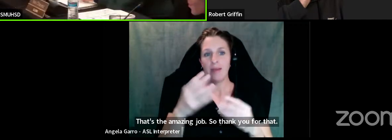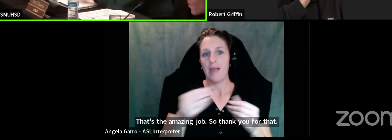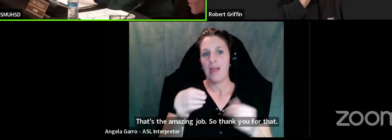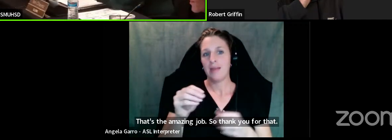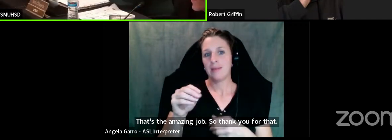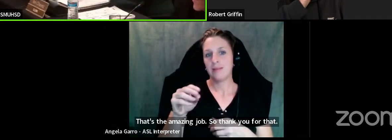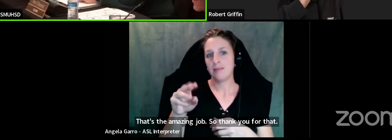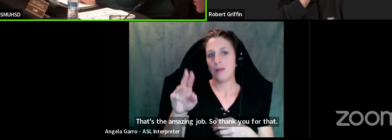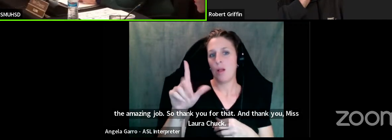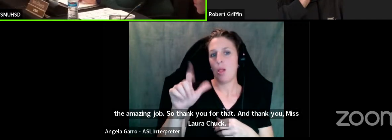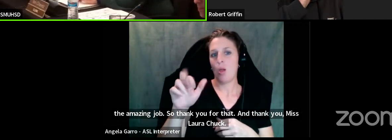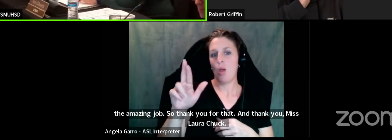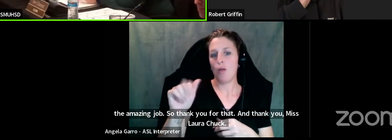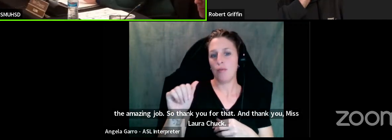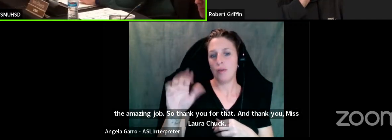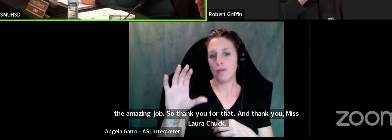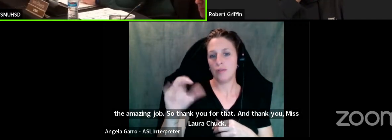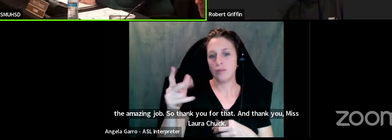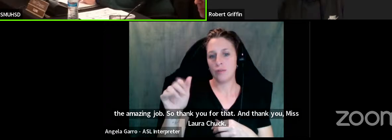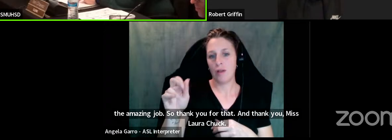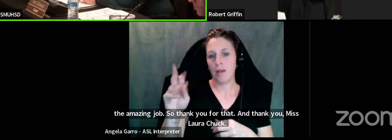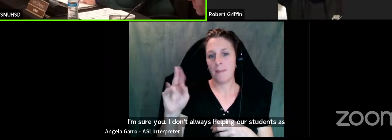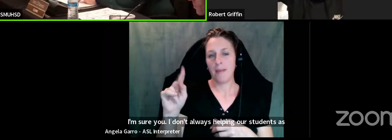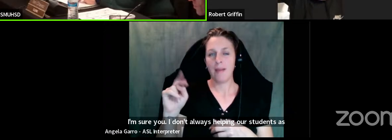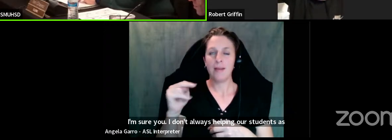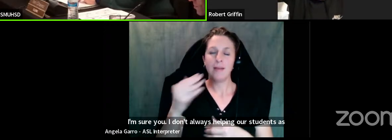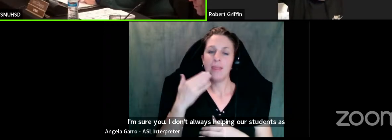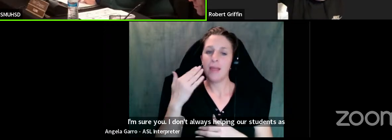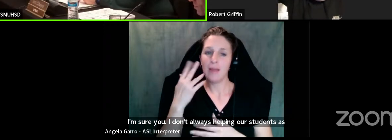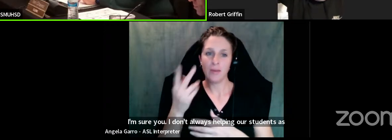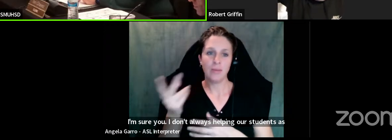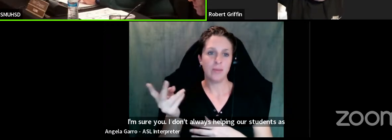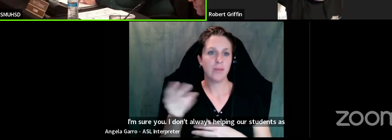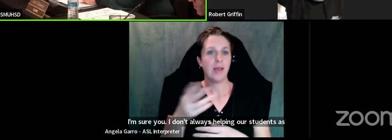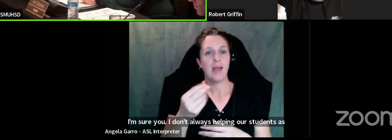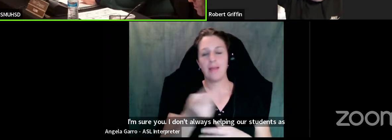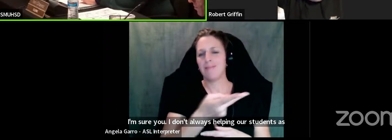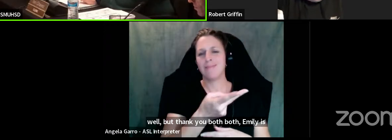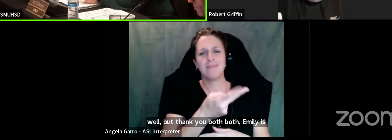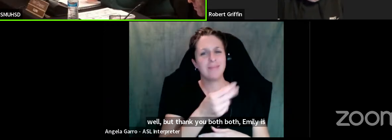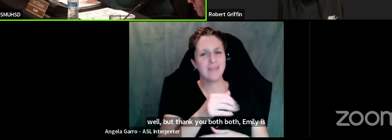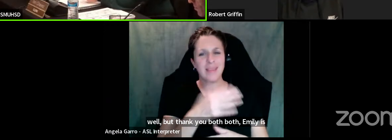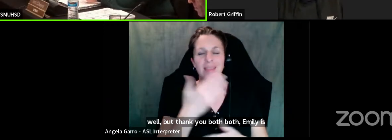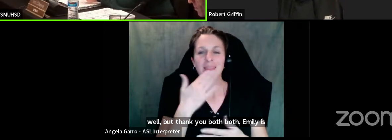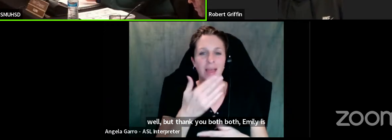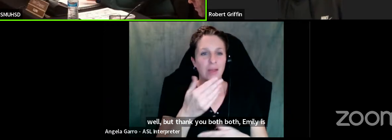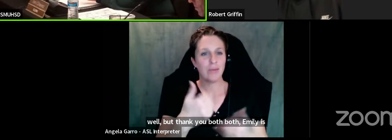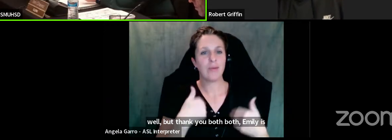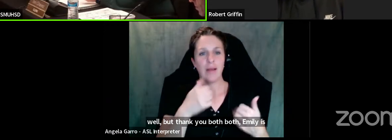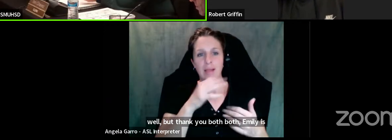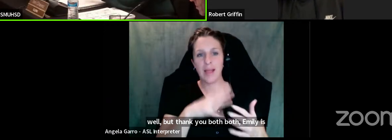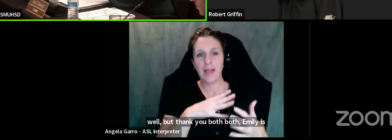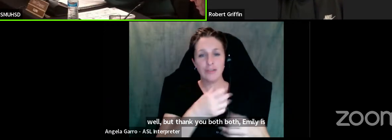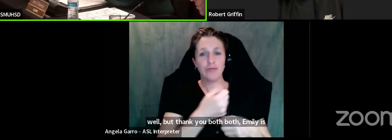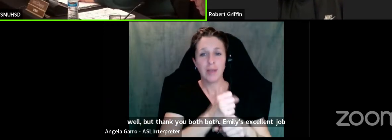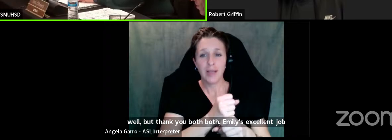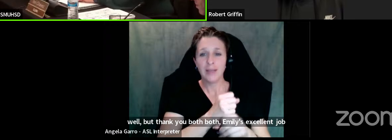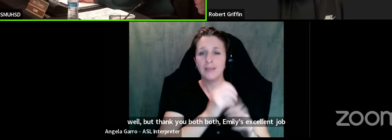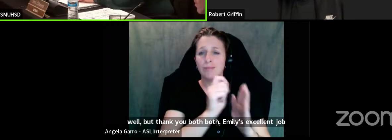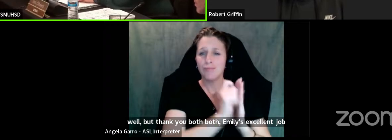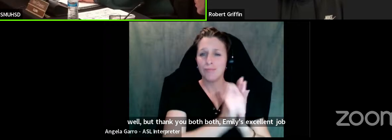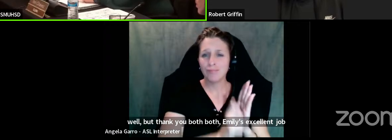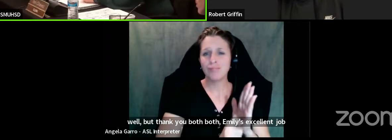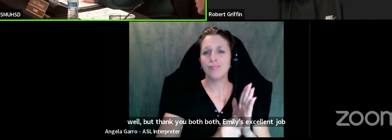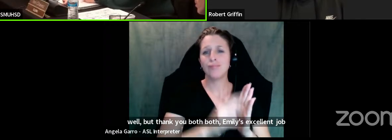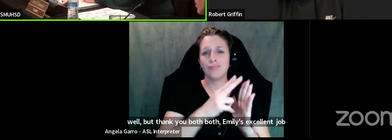got always helping our students as well. But thank you both young ladies. Excellent job of creating it, drafting it,